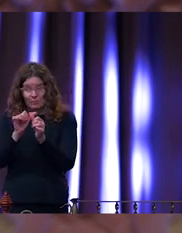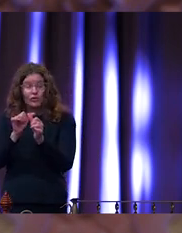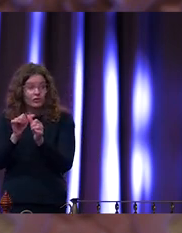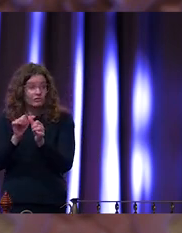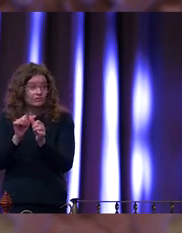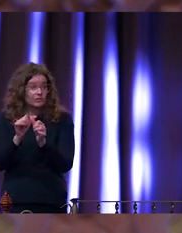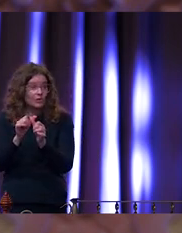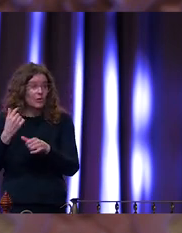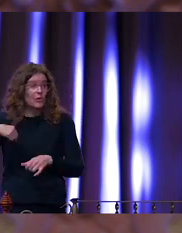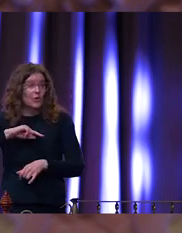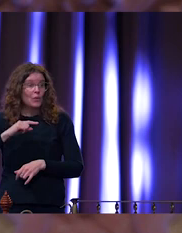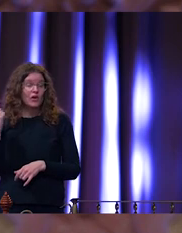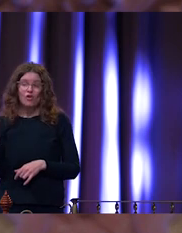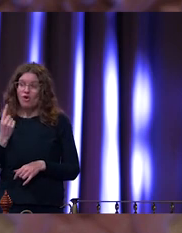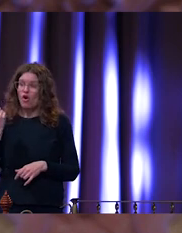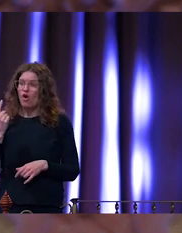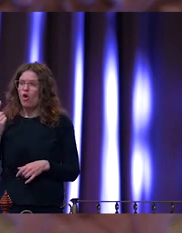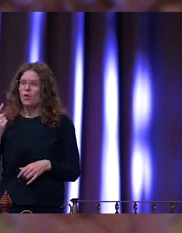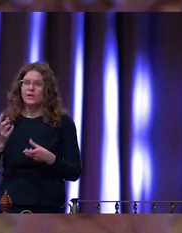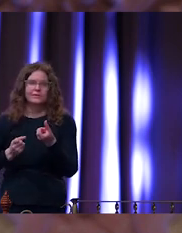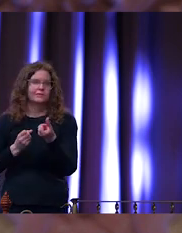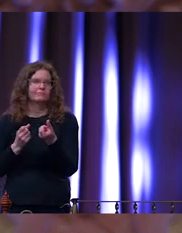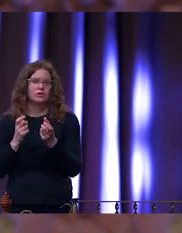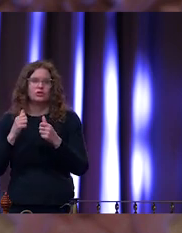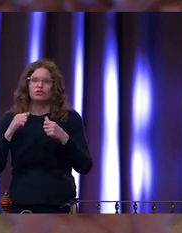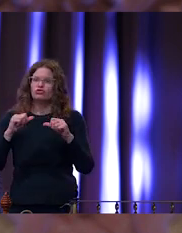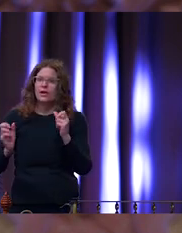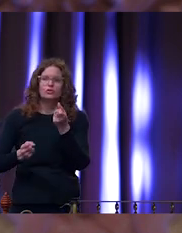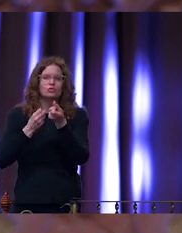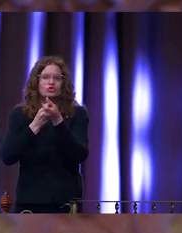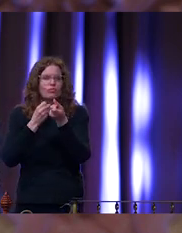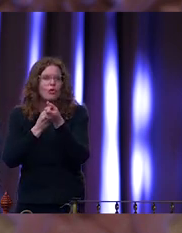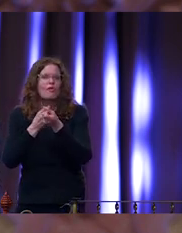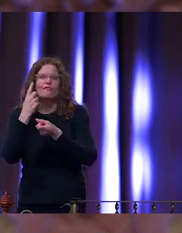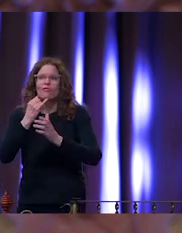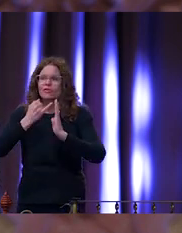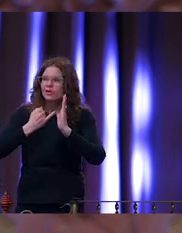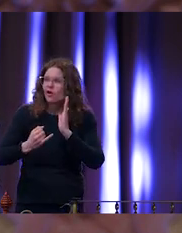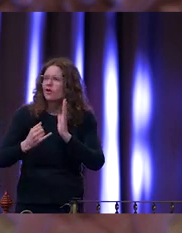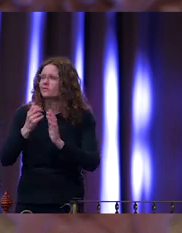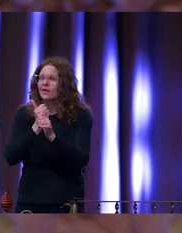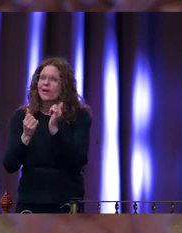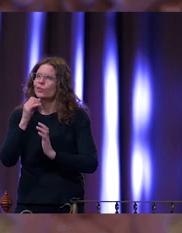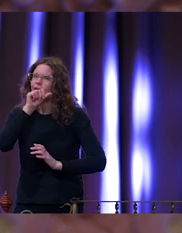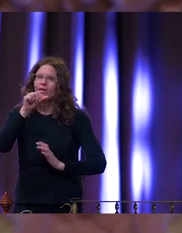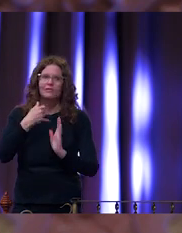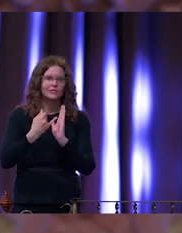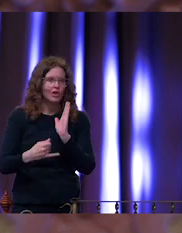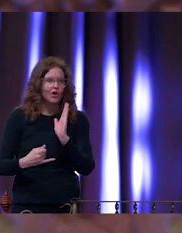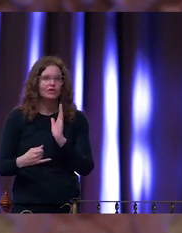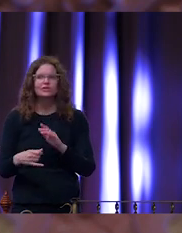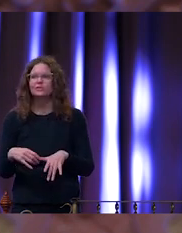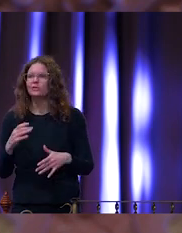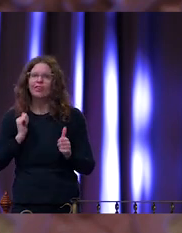out pitching for the arts, because the every single one of us up here has been part of it, loves the arts. That's the reason why we do what we